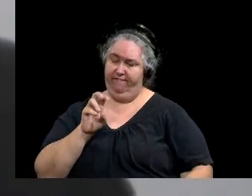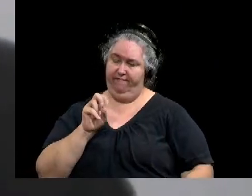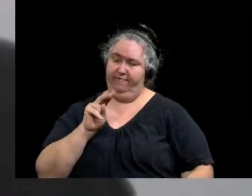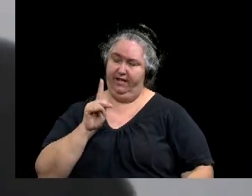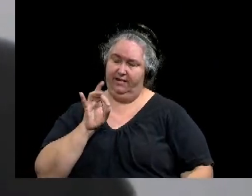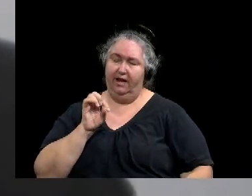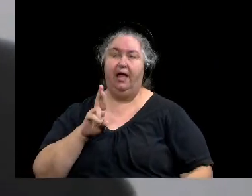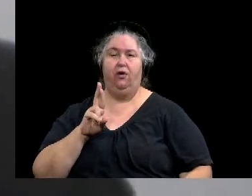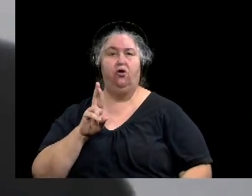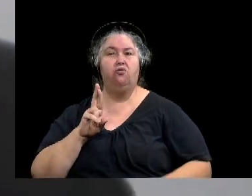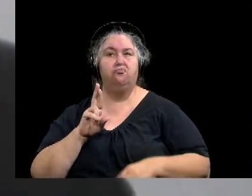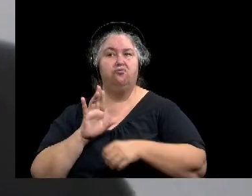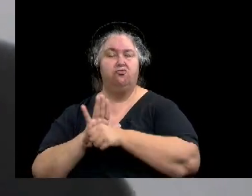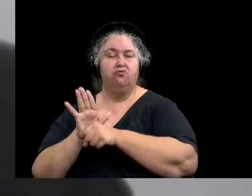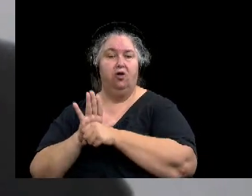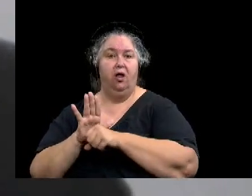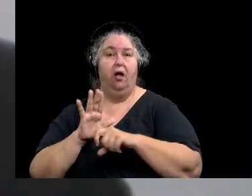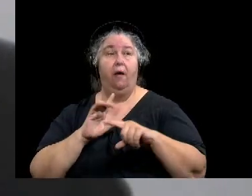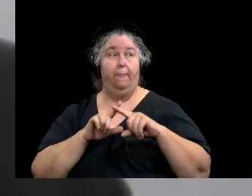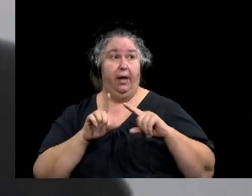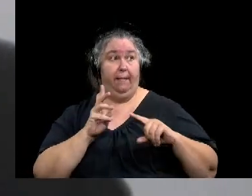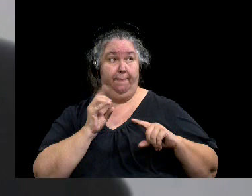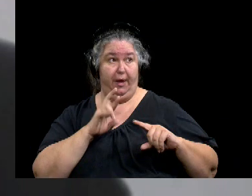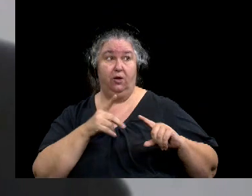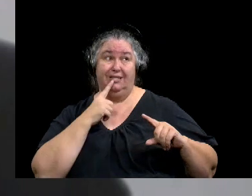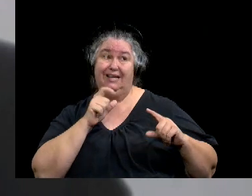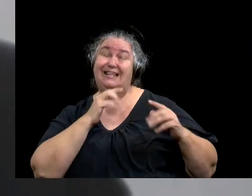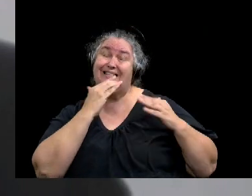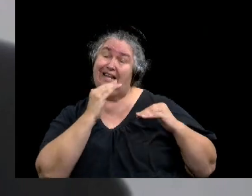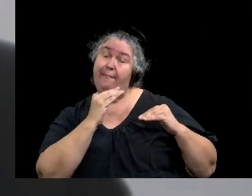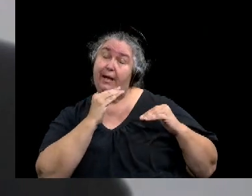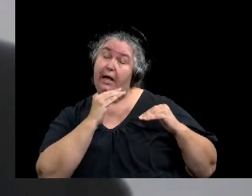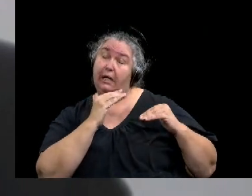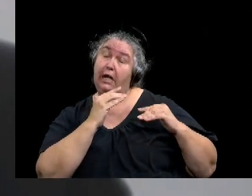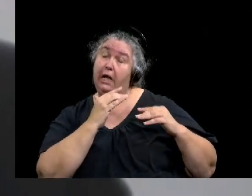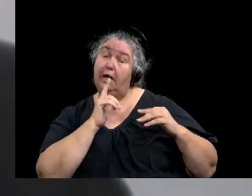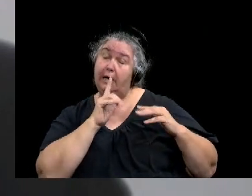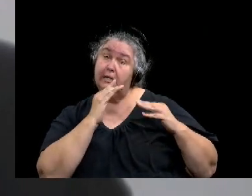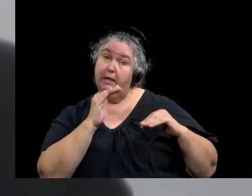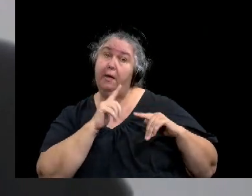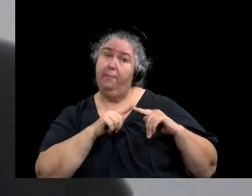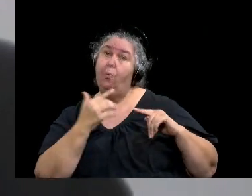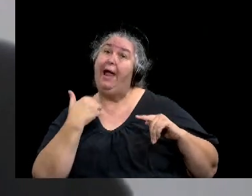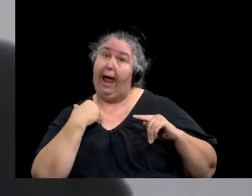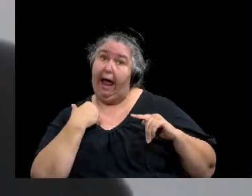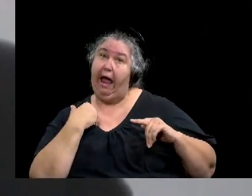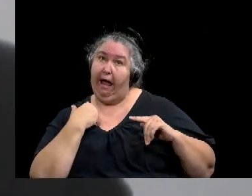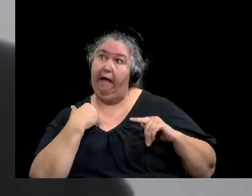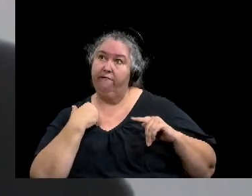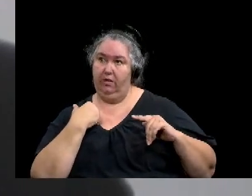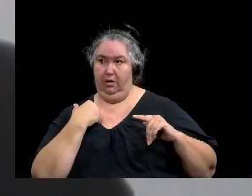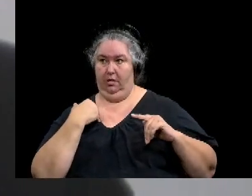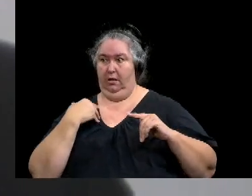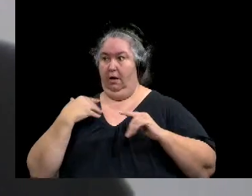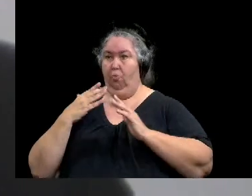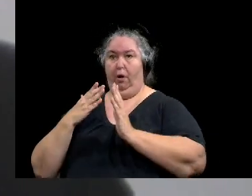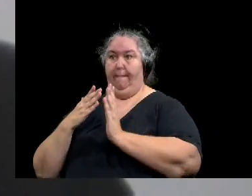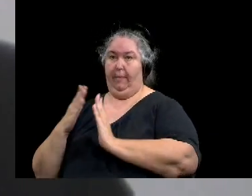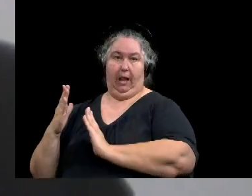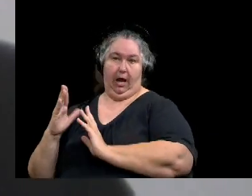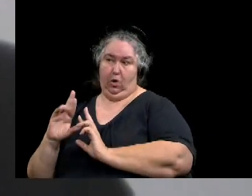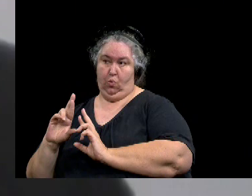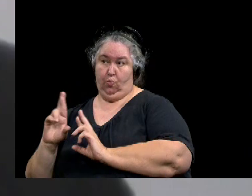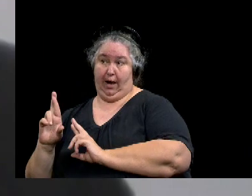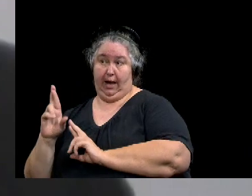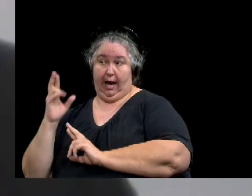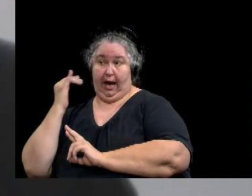said, Mayor, that space is limited to a point. But we do have plans in place if we have to overflow